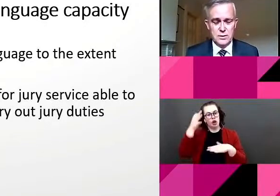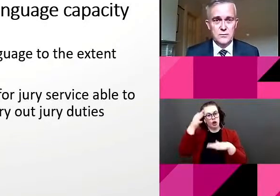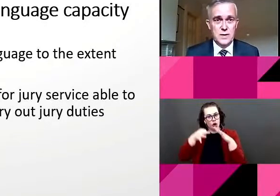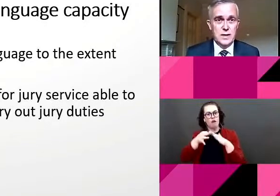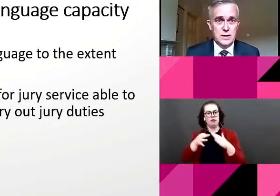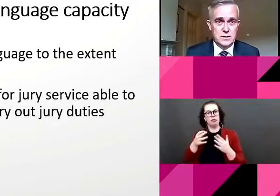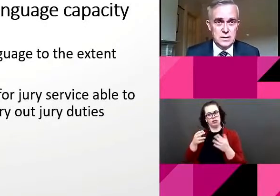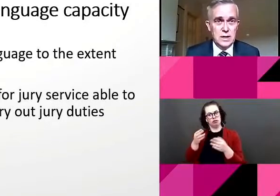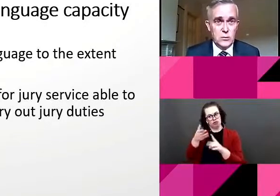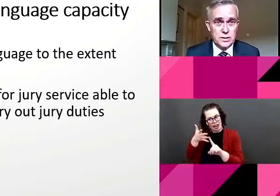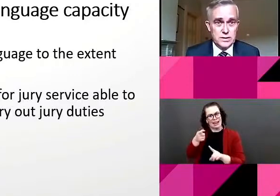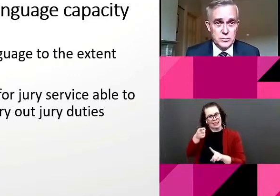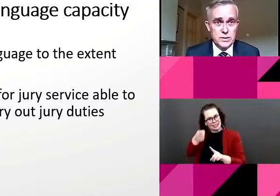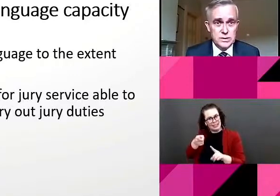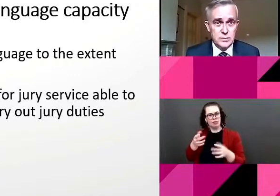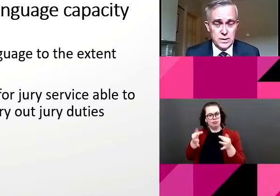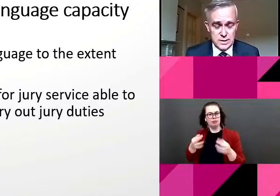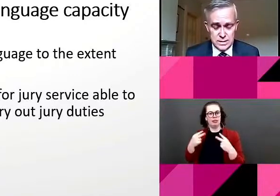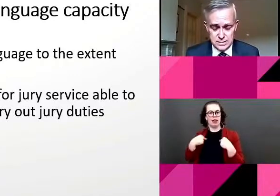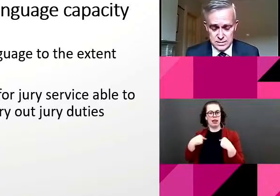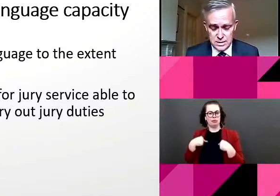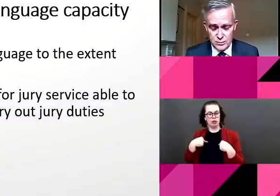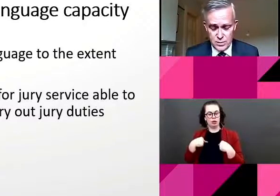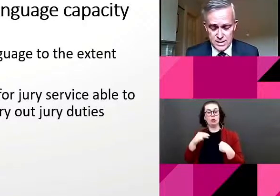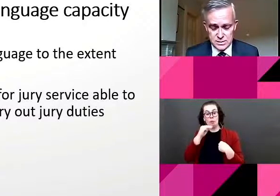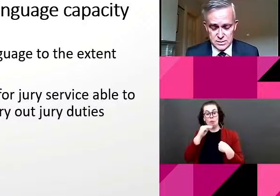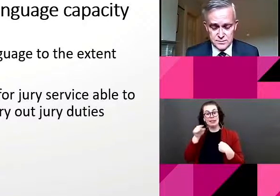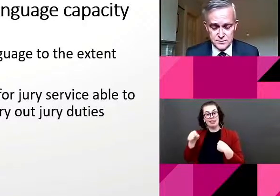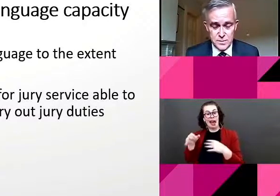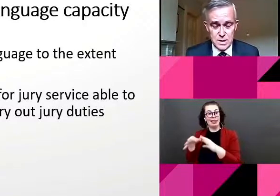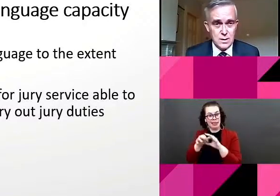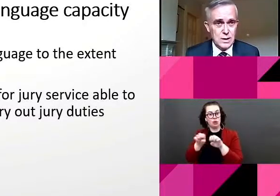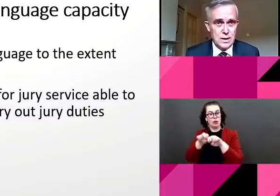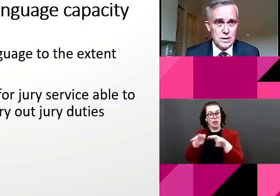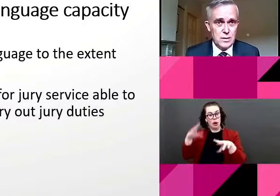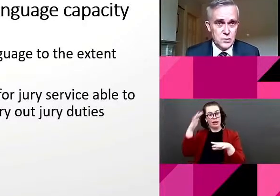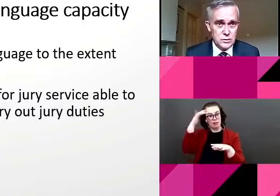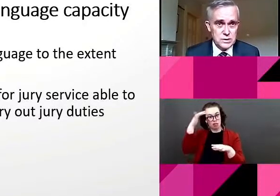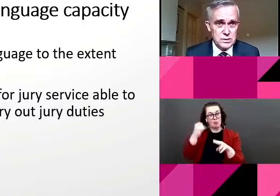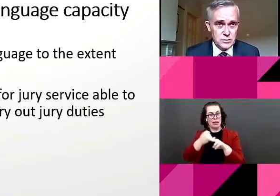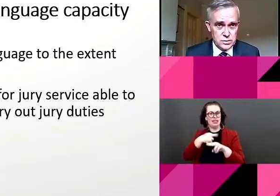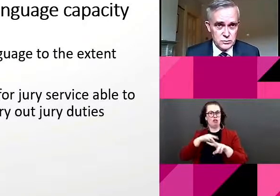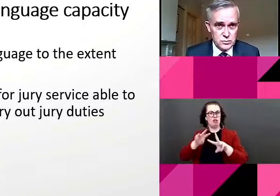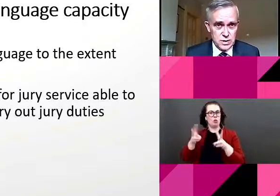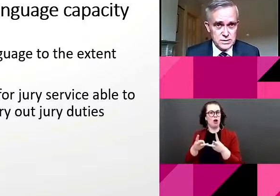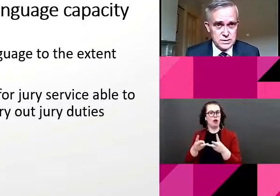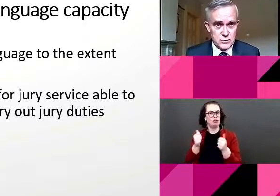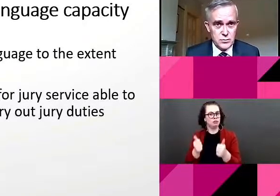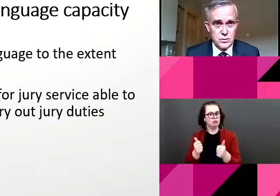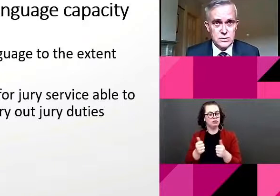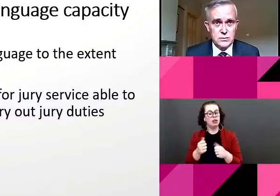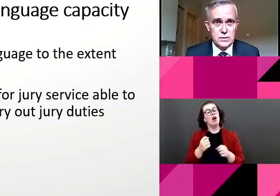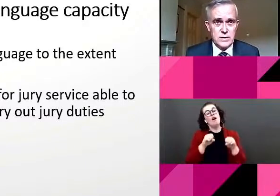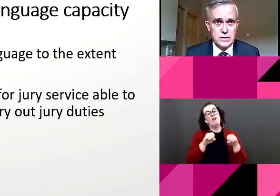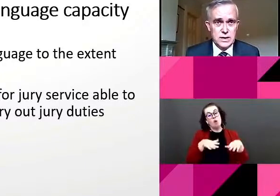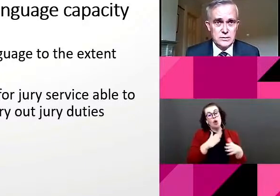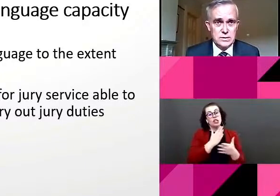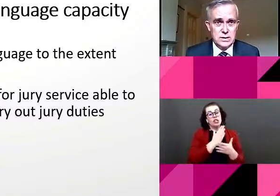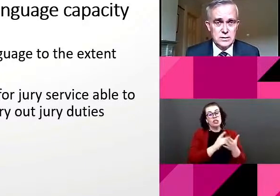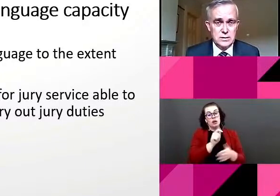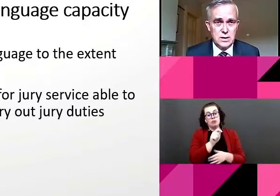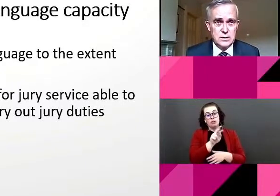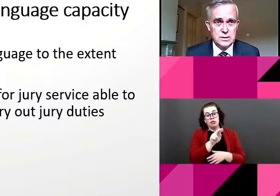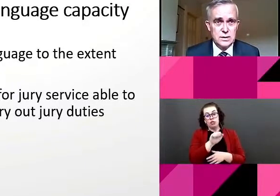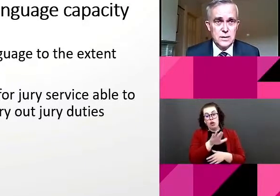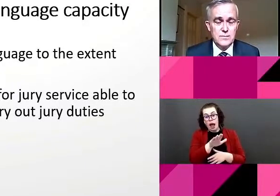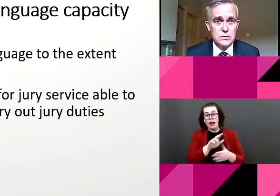terms of the equality principle in practice. Of course, there are some trials that are also carried out